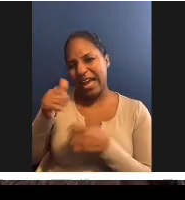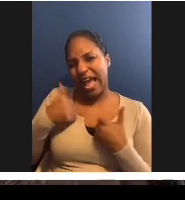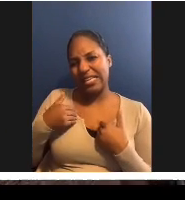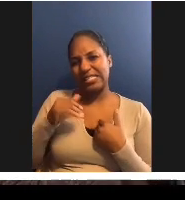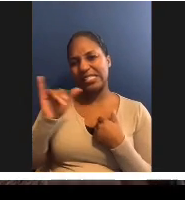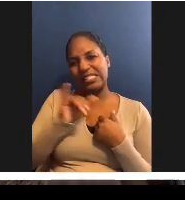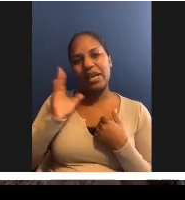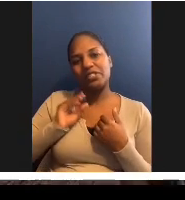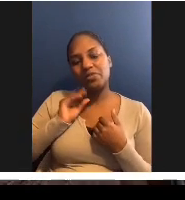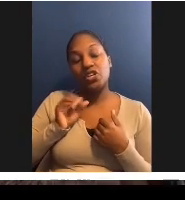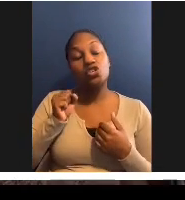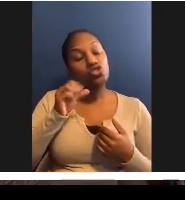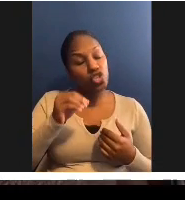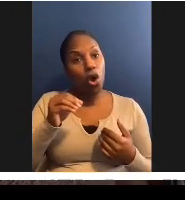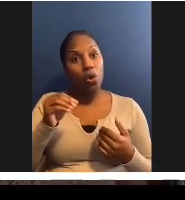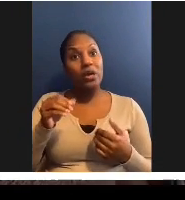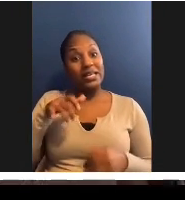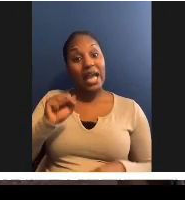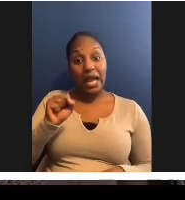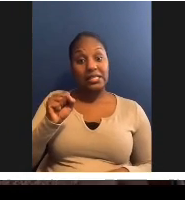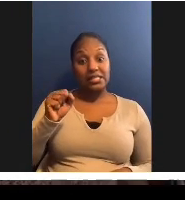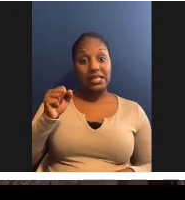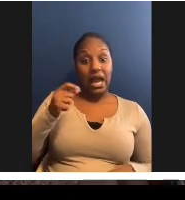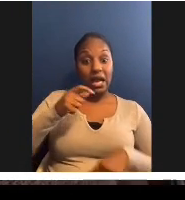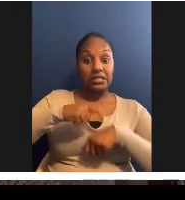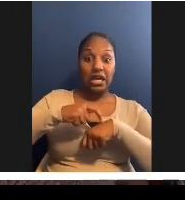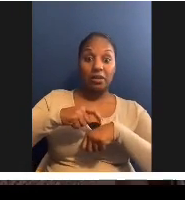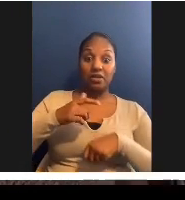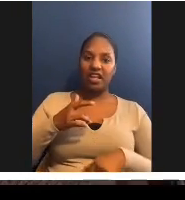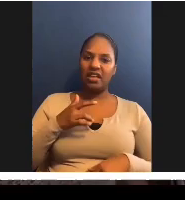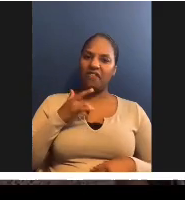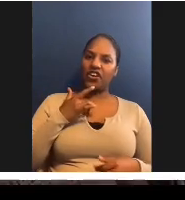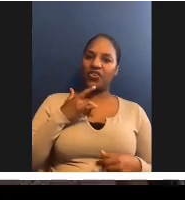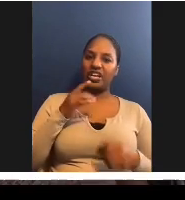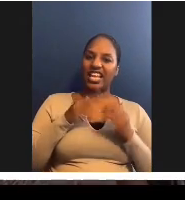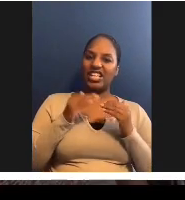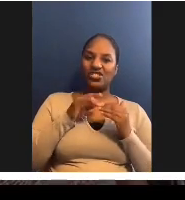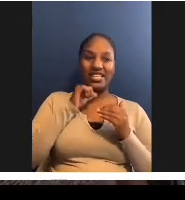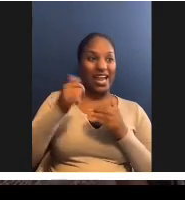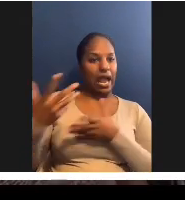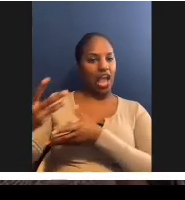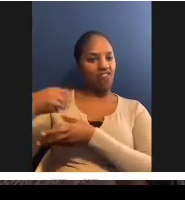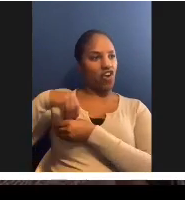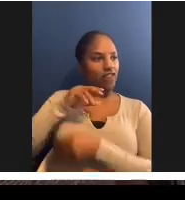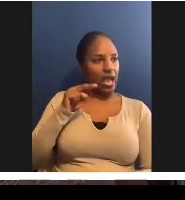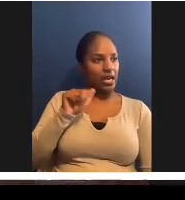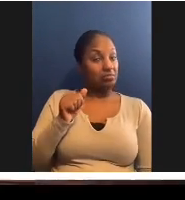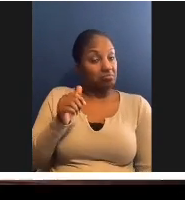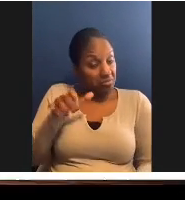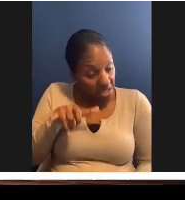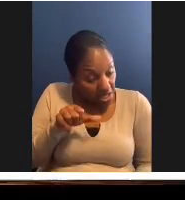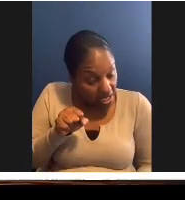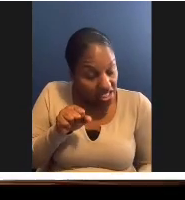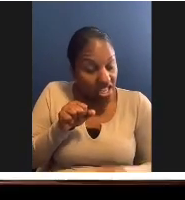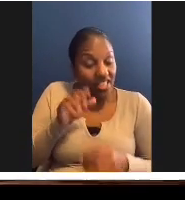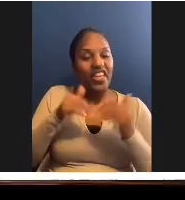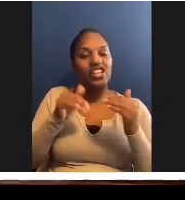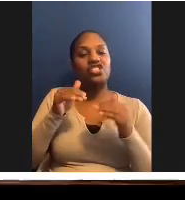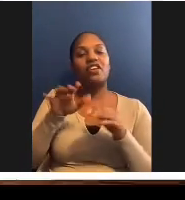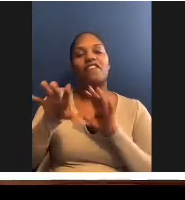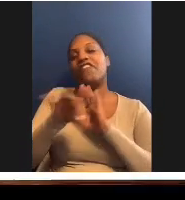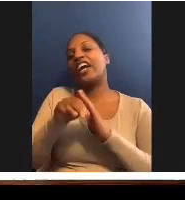moment, but there's definitely a moment where it could have felt easier to not engage her than to find a way to engage